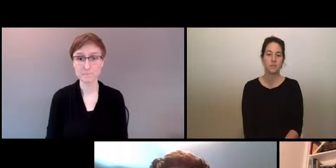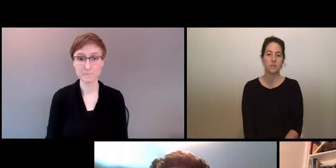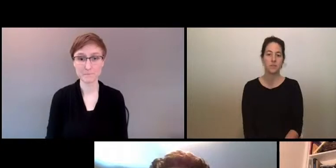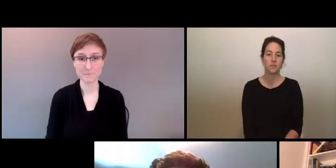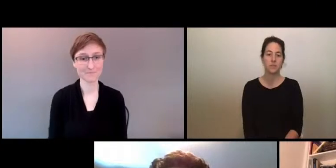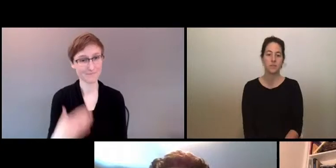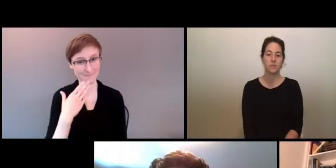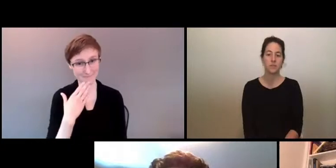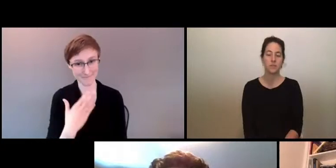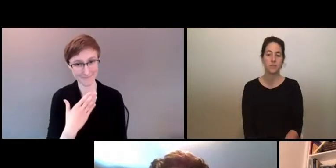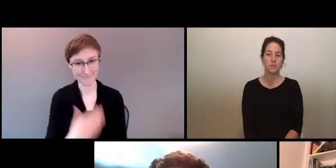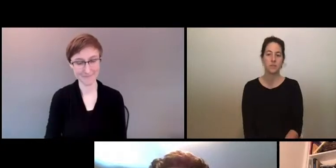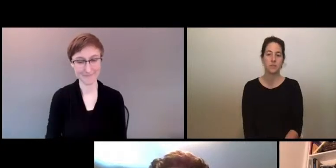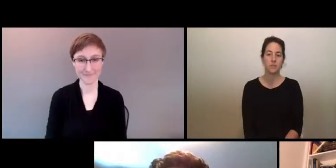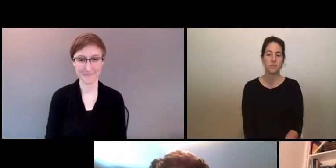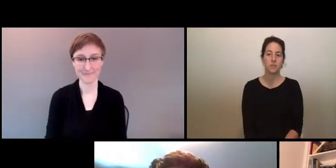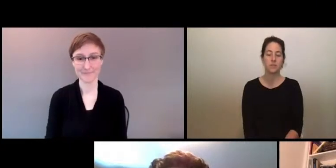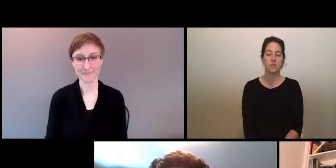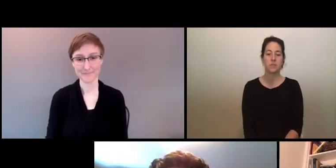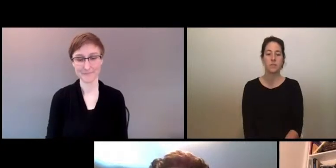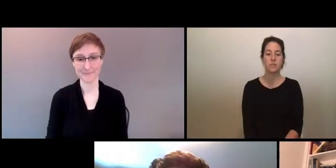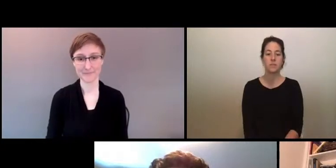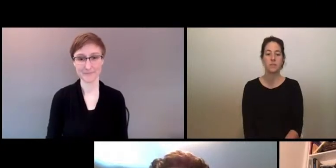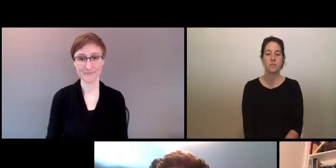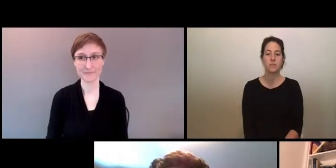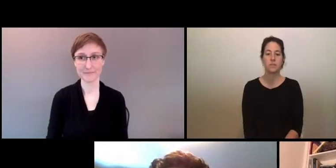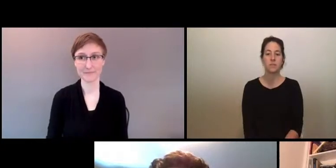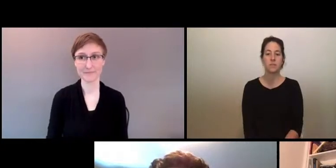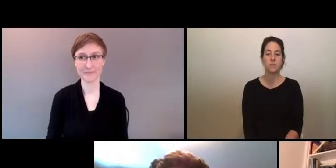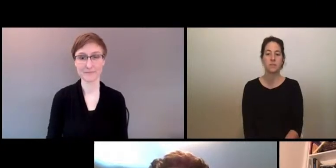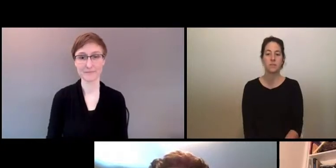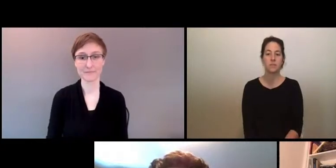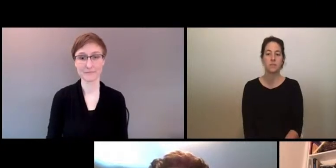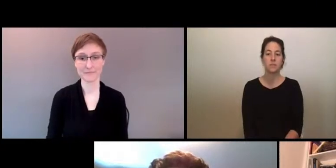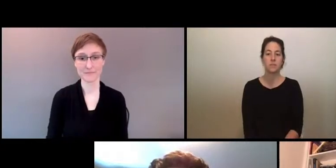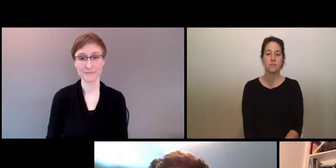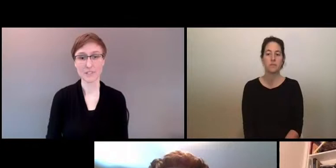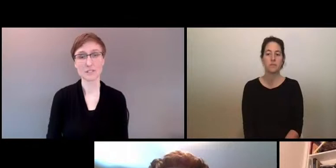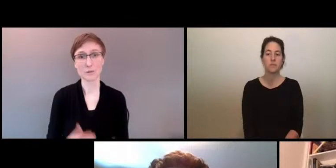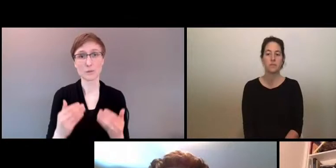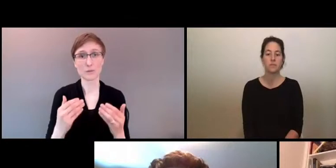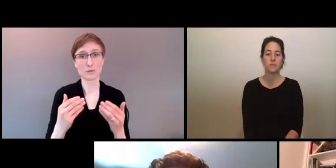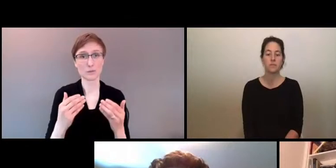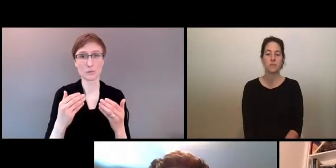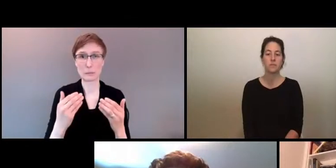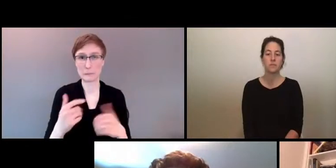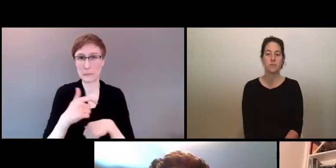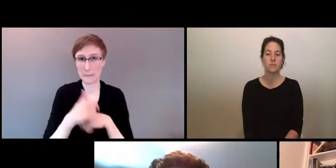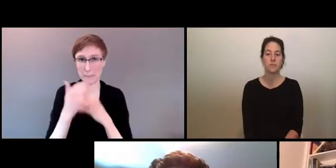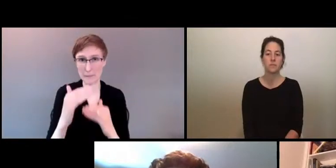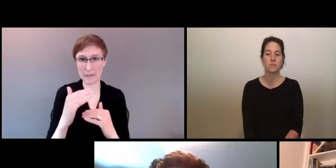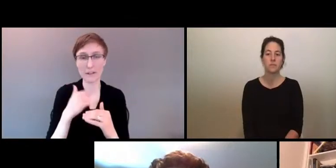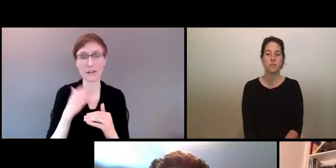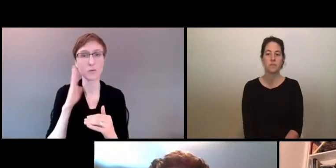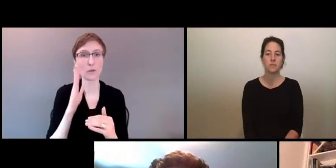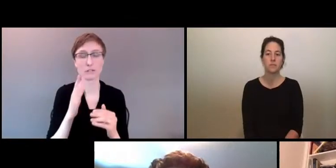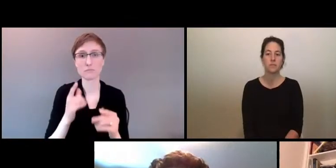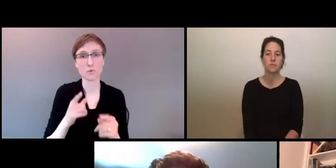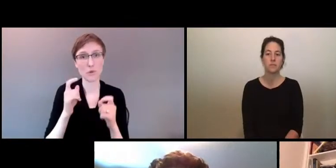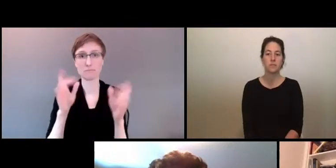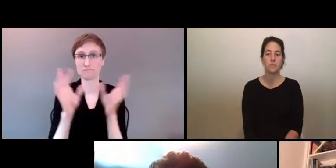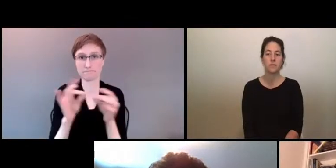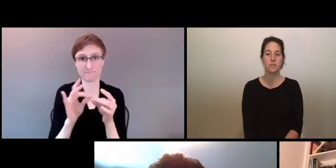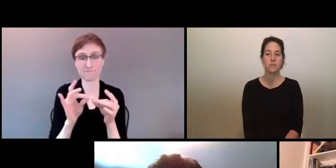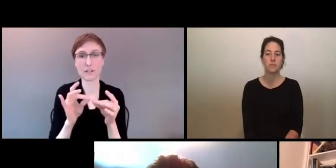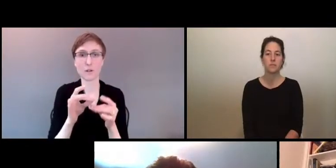Thank you, Dr. Manuel. In the interest of time, I will quickly read through the list of media who have registered. No need to indicate if you are present. However, if